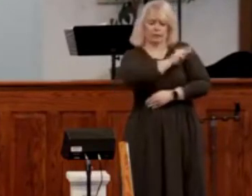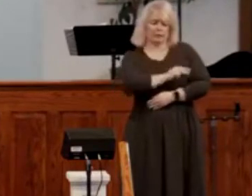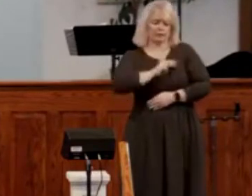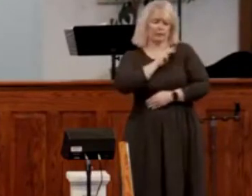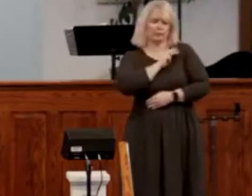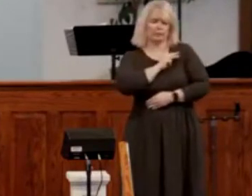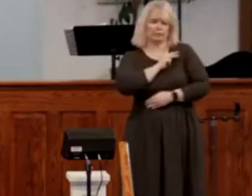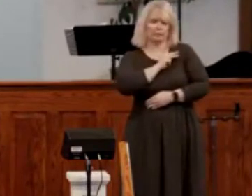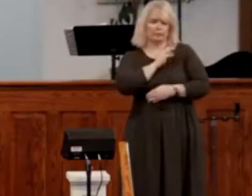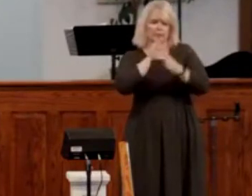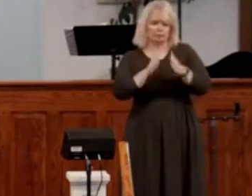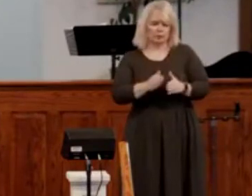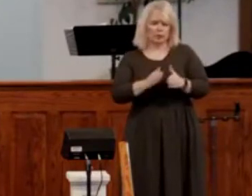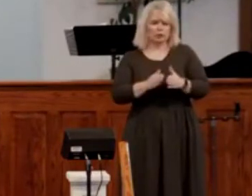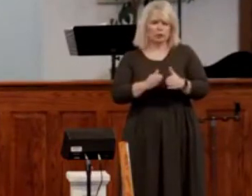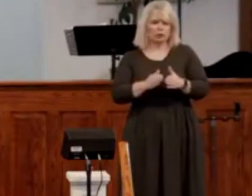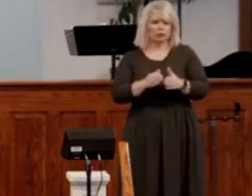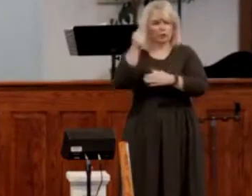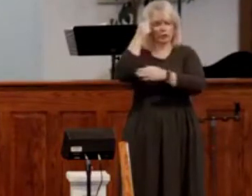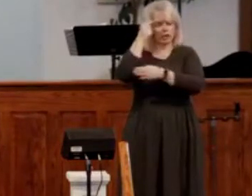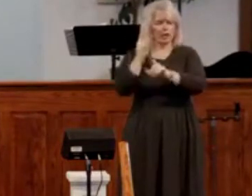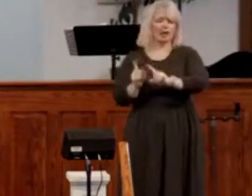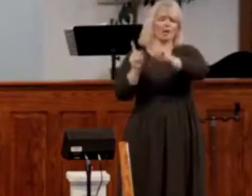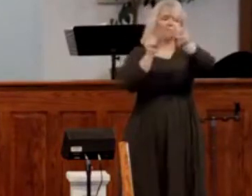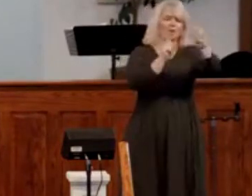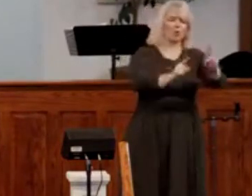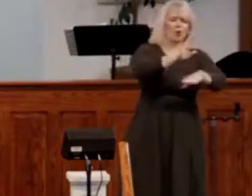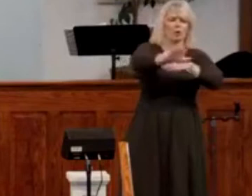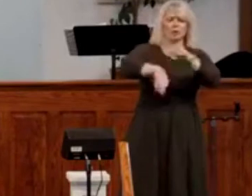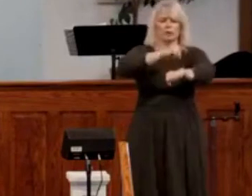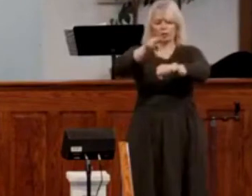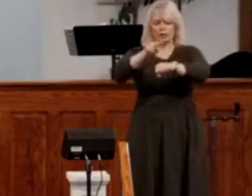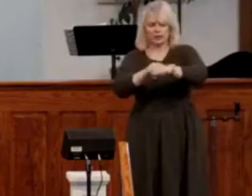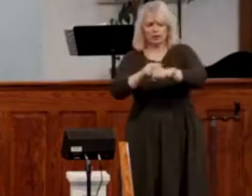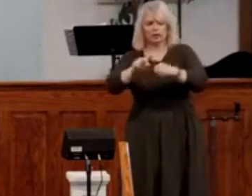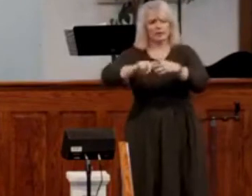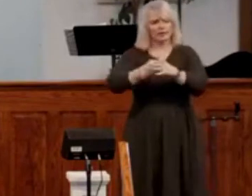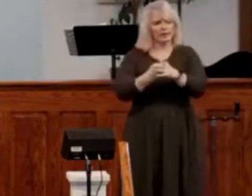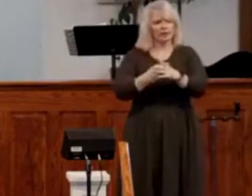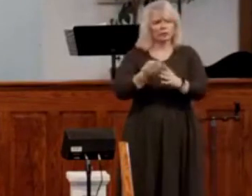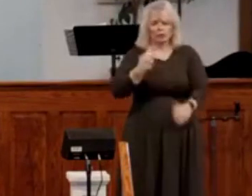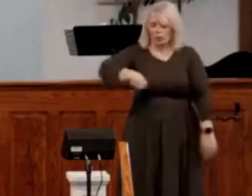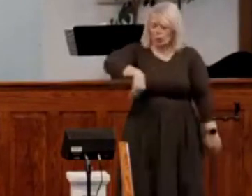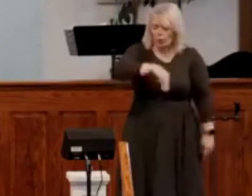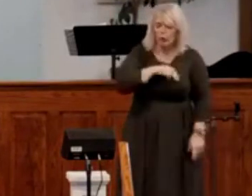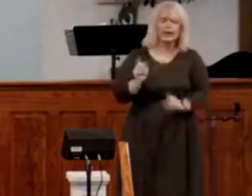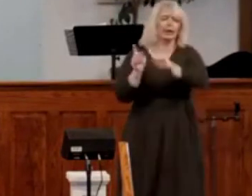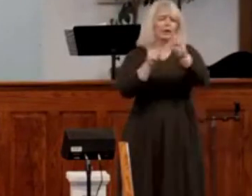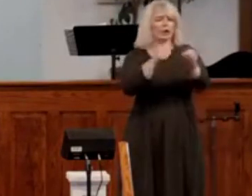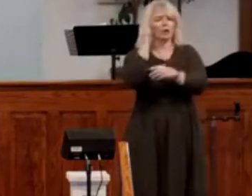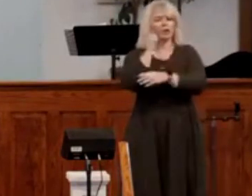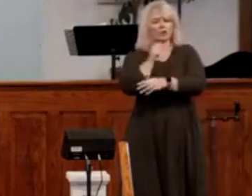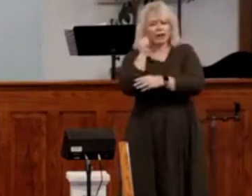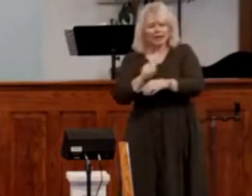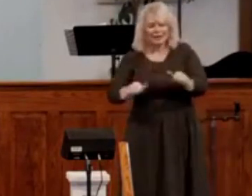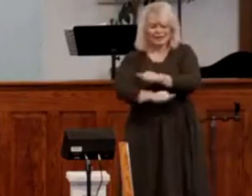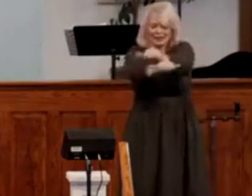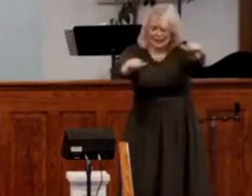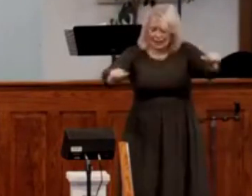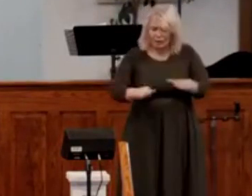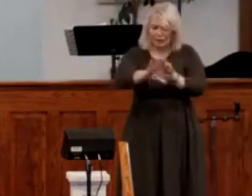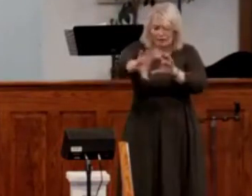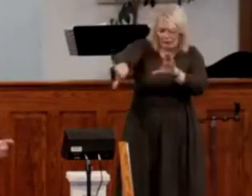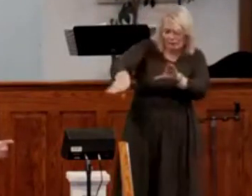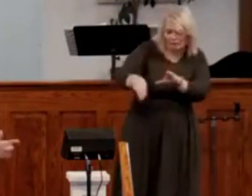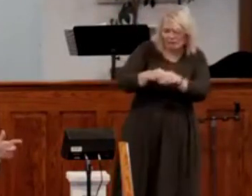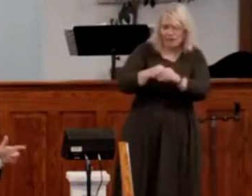to all nations. And that starts with where you're going in your daily life and where we are planted in this community and being involved in the community,